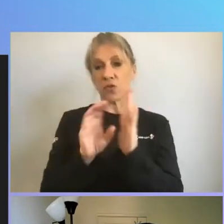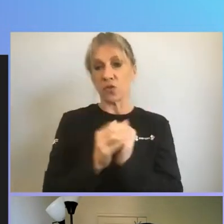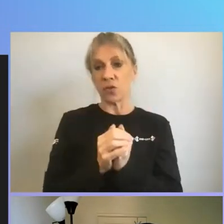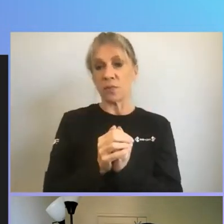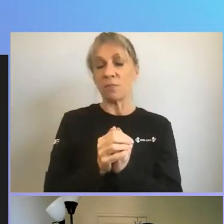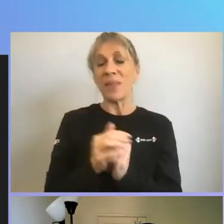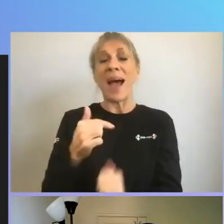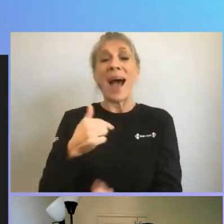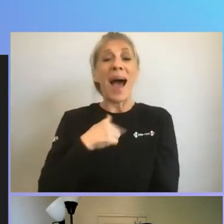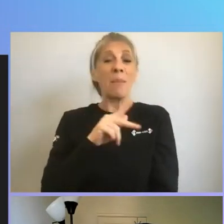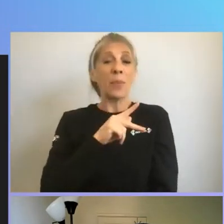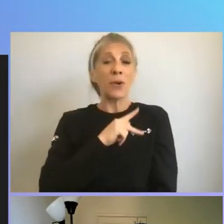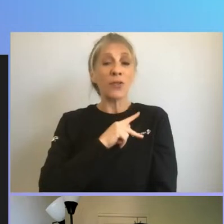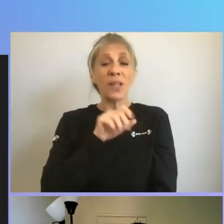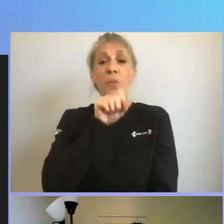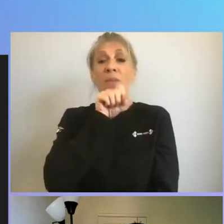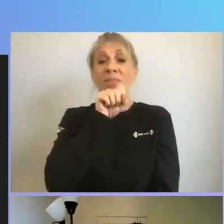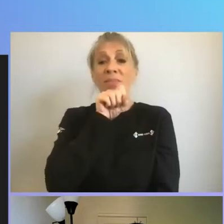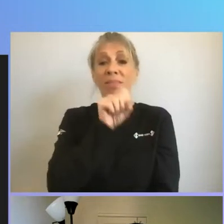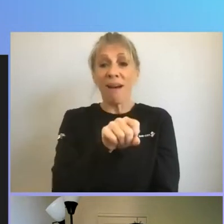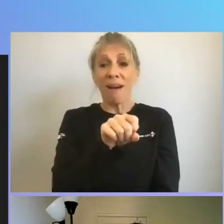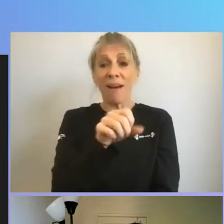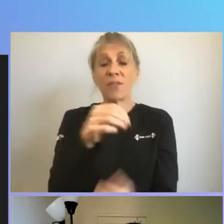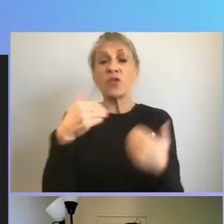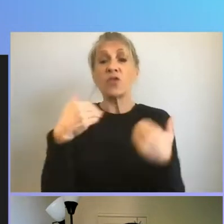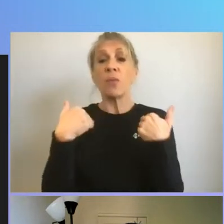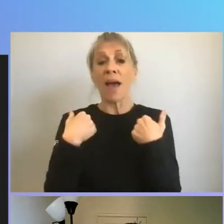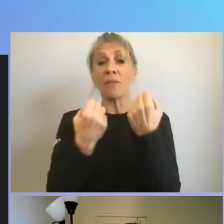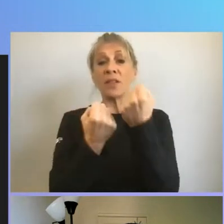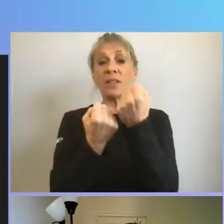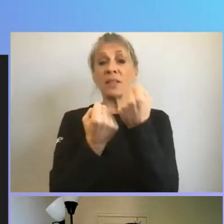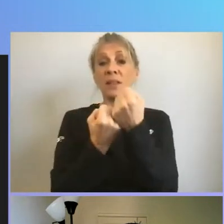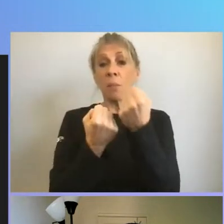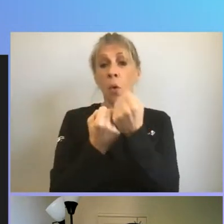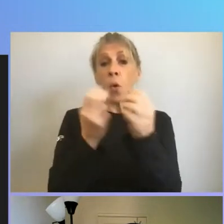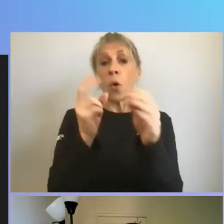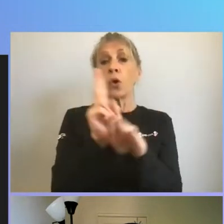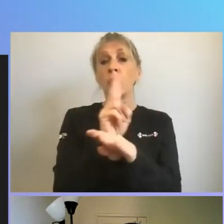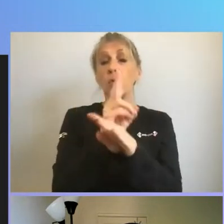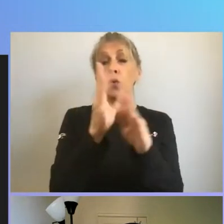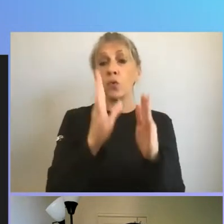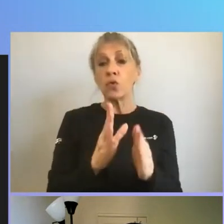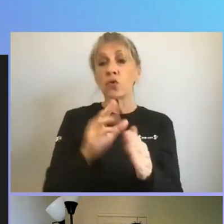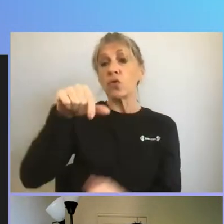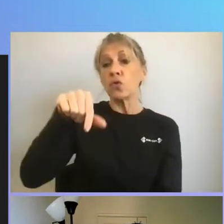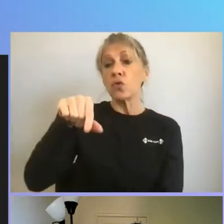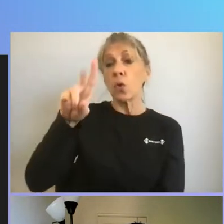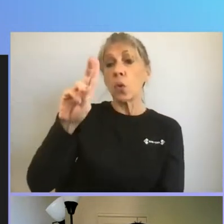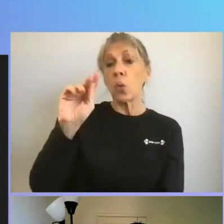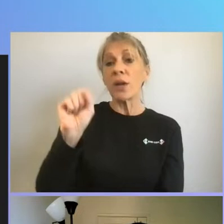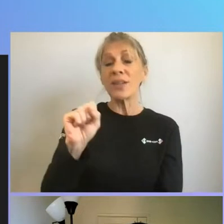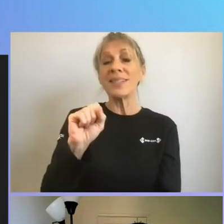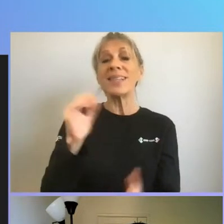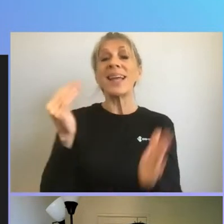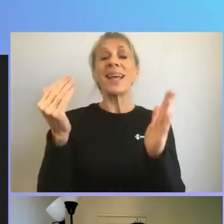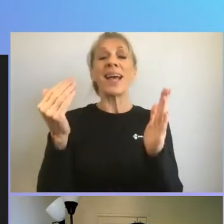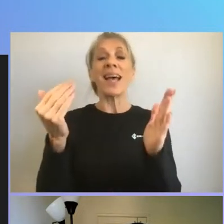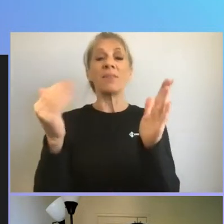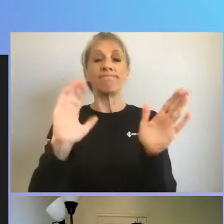Personally, I would love to have us support user queries against images.